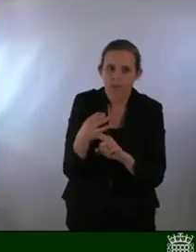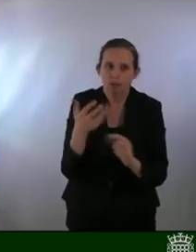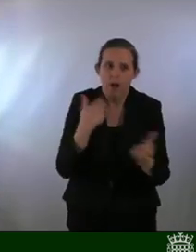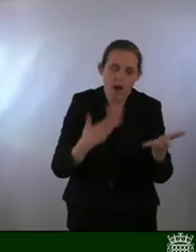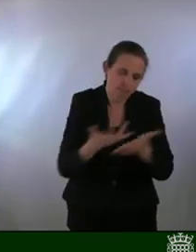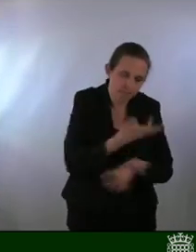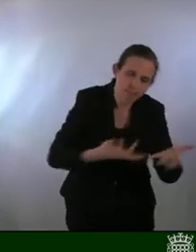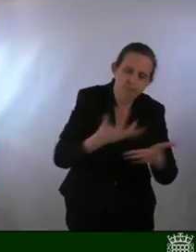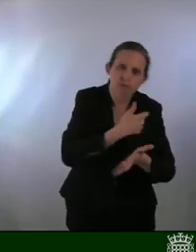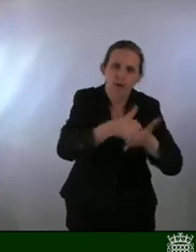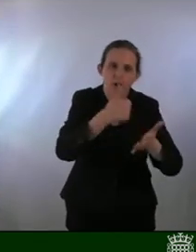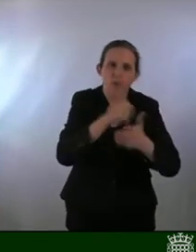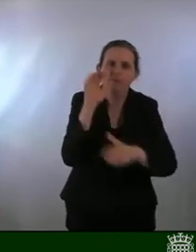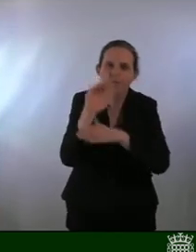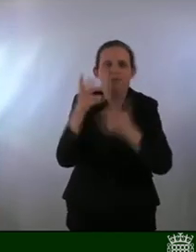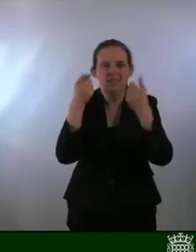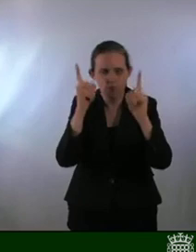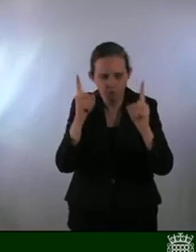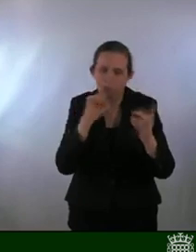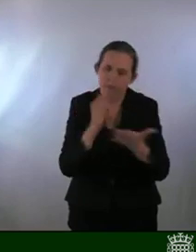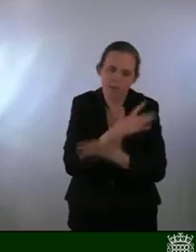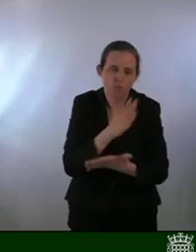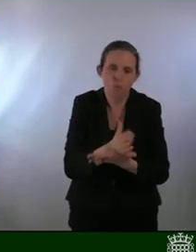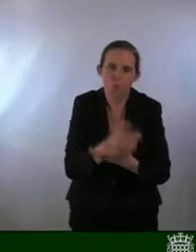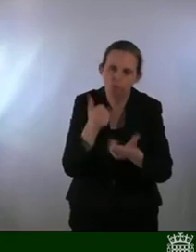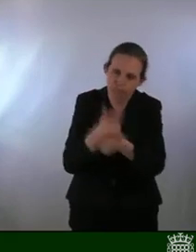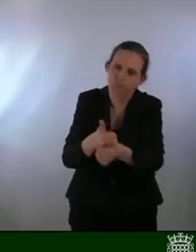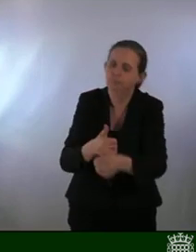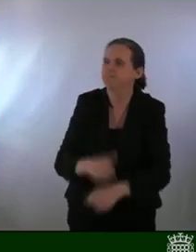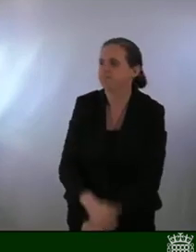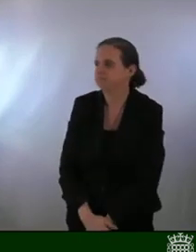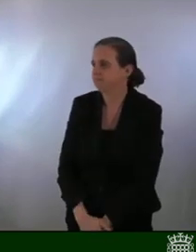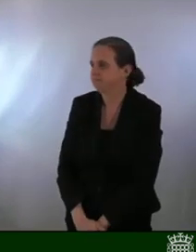with with the Foreign Secretary. Vicky Foxcroft.